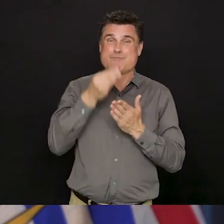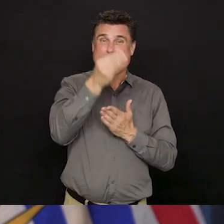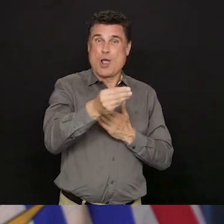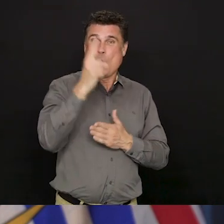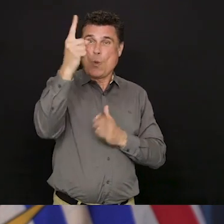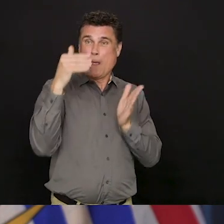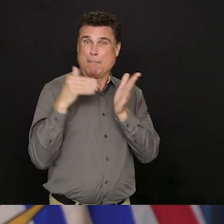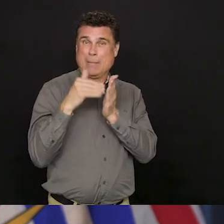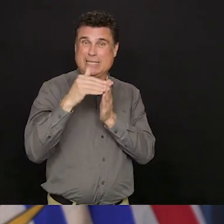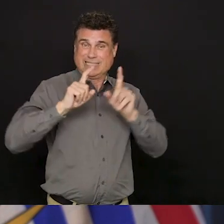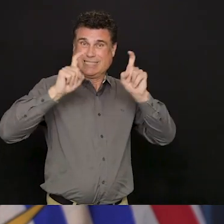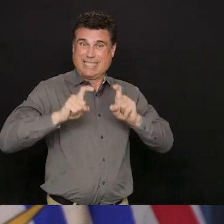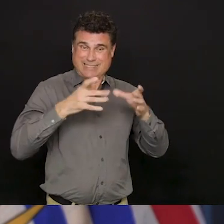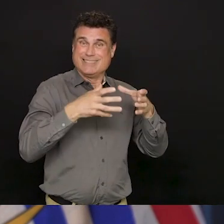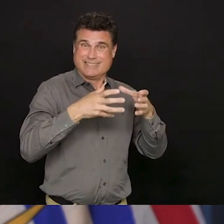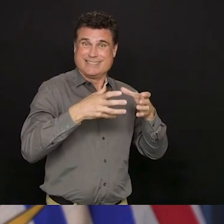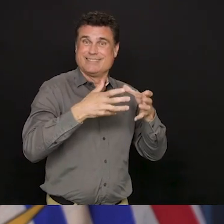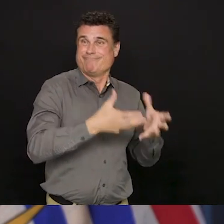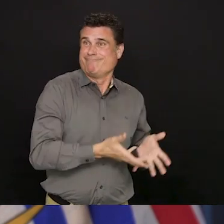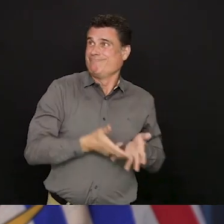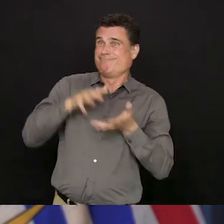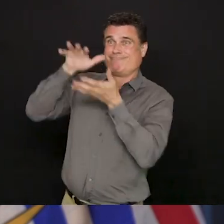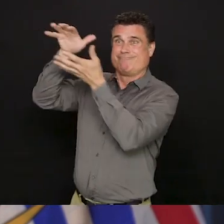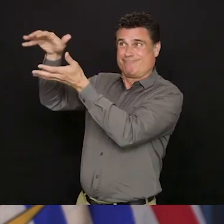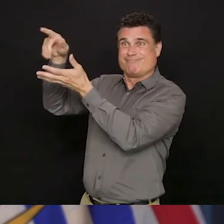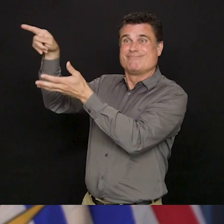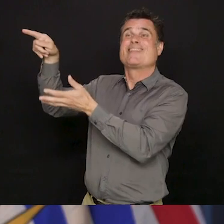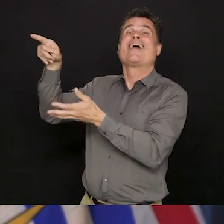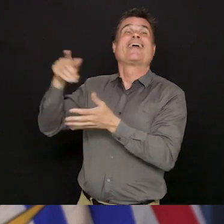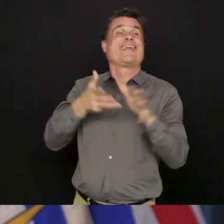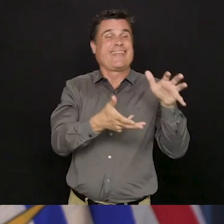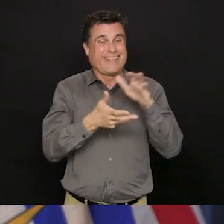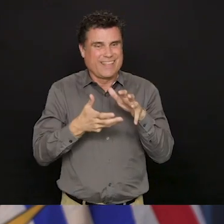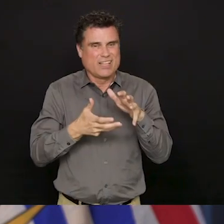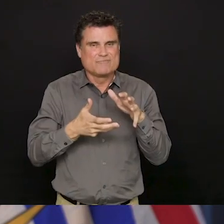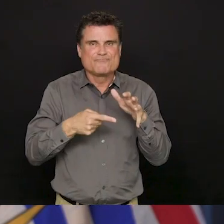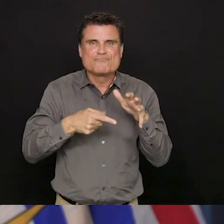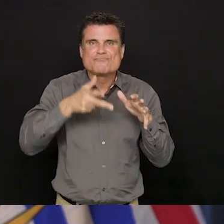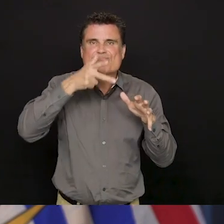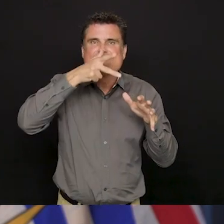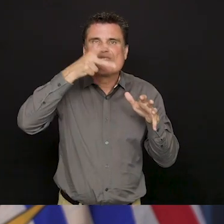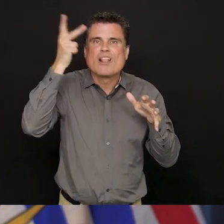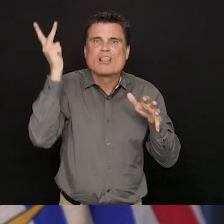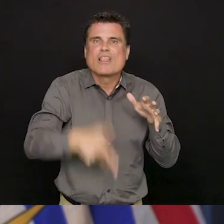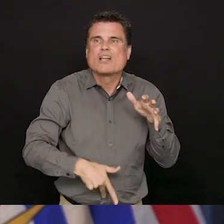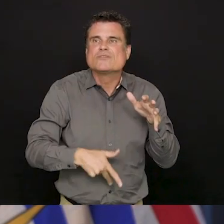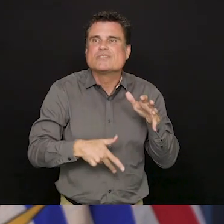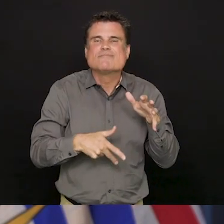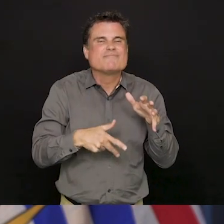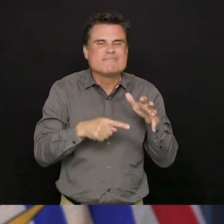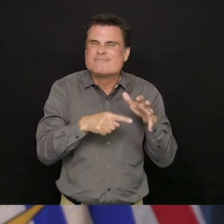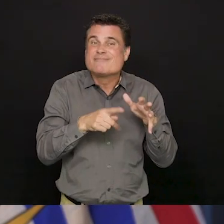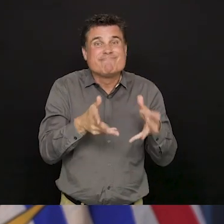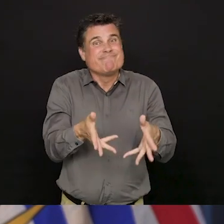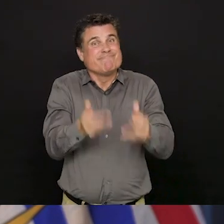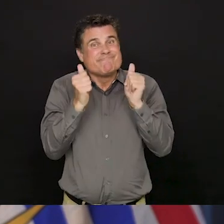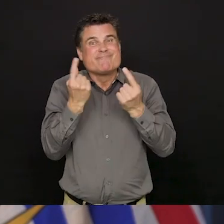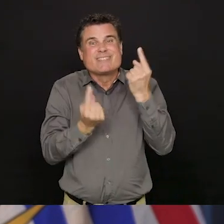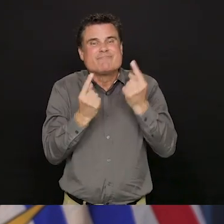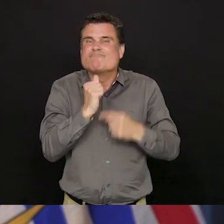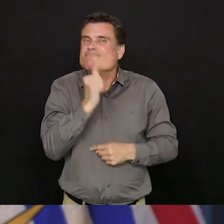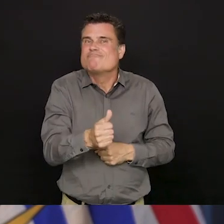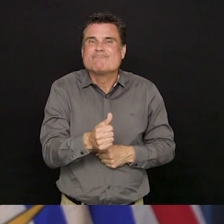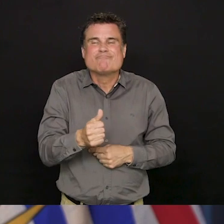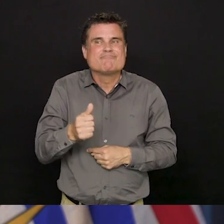rate. So that leaves us all with a dilemma, which is to say that the BC CDC is working with the population, and